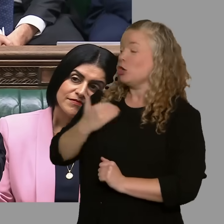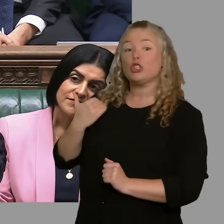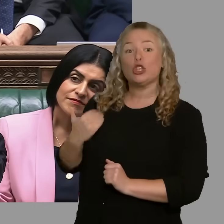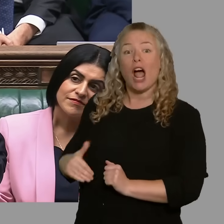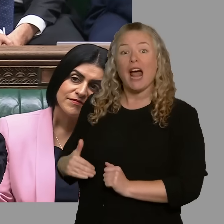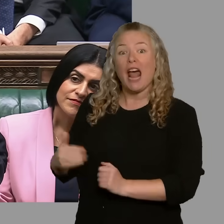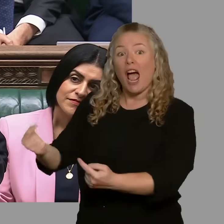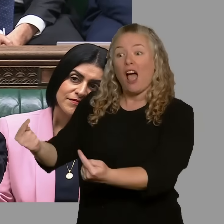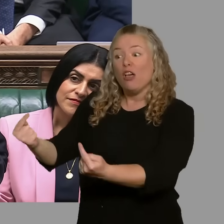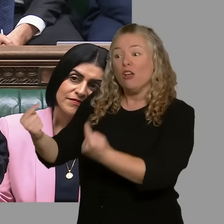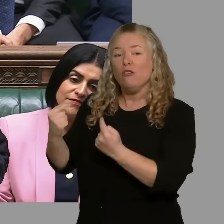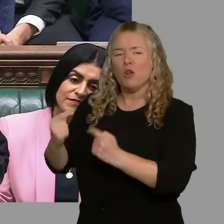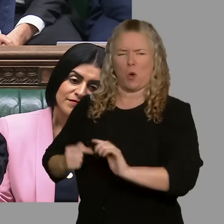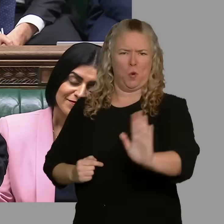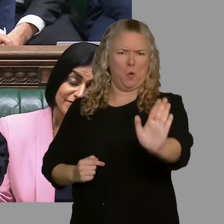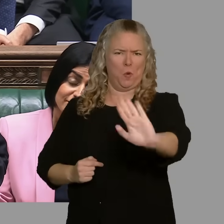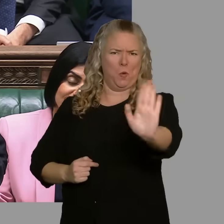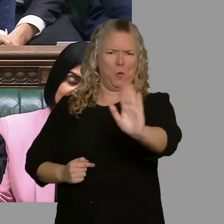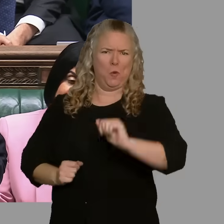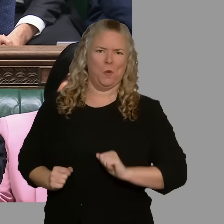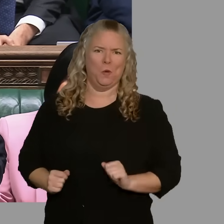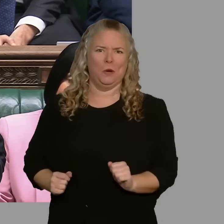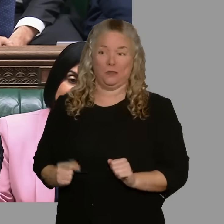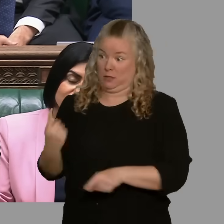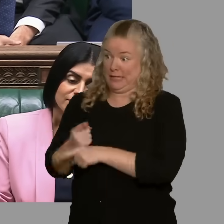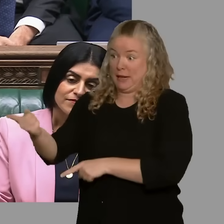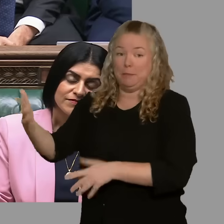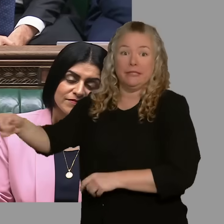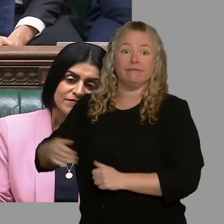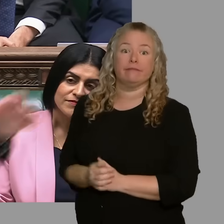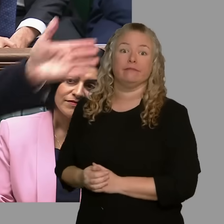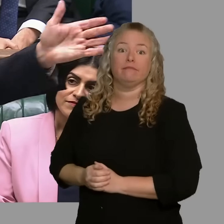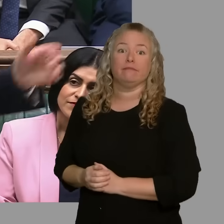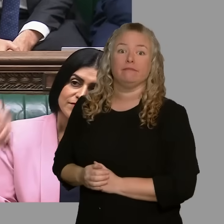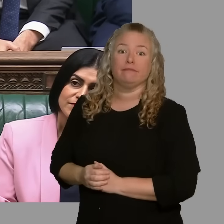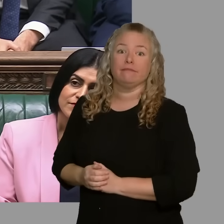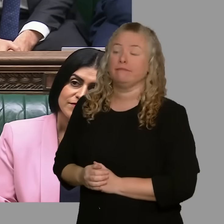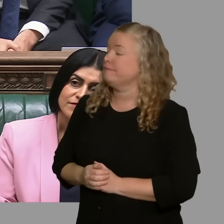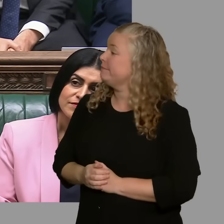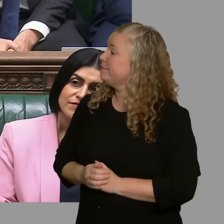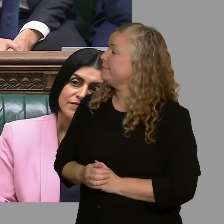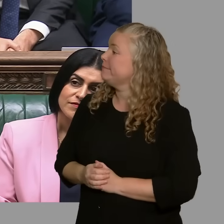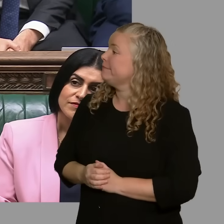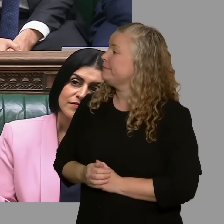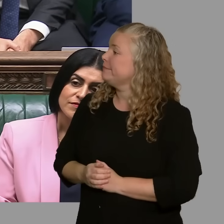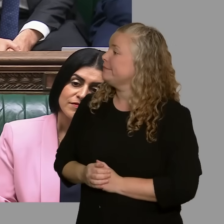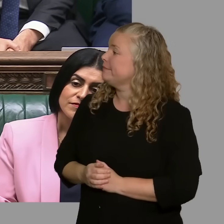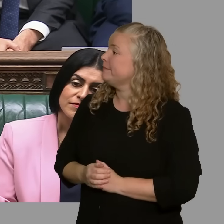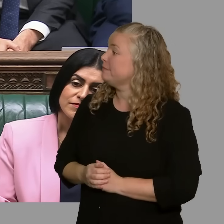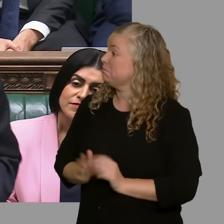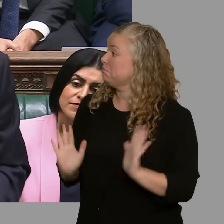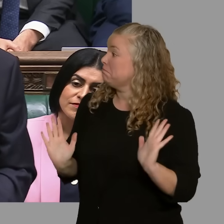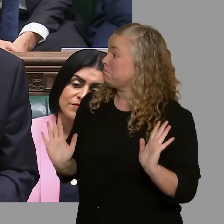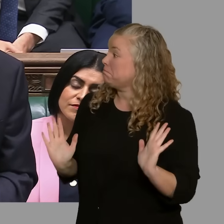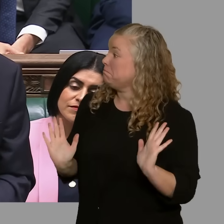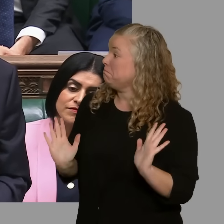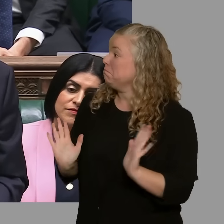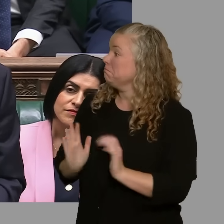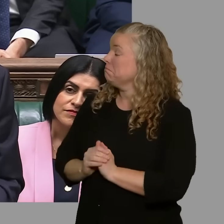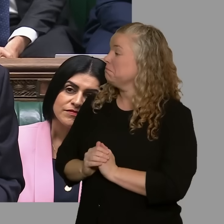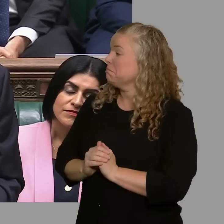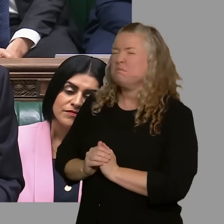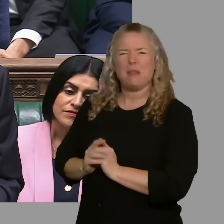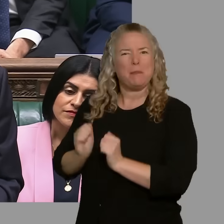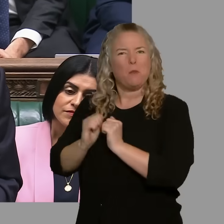It's worth looking up the word foe in the dictionary, Mr. Speaker. She went, Mr. Speaker, it doesn't end there, Mr. Speaker. In